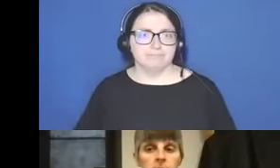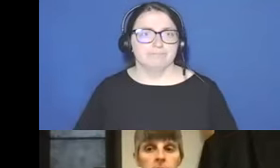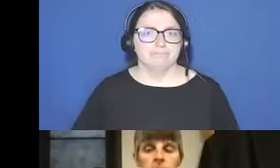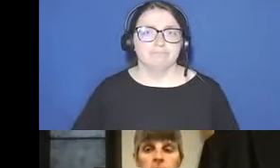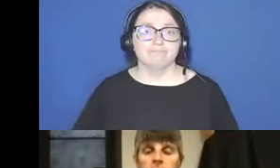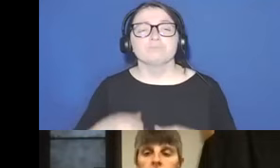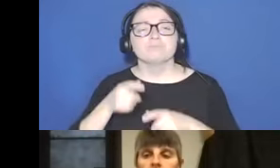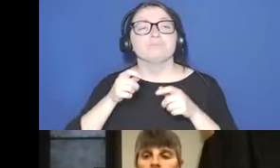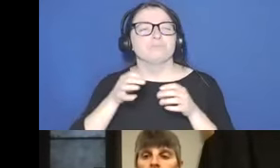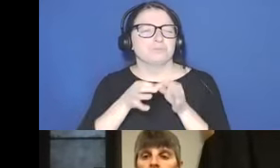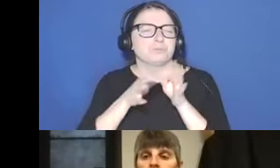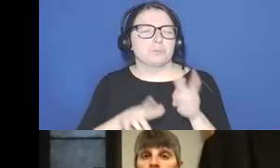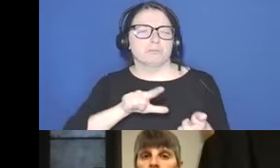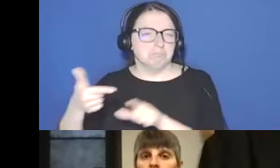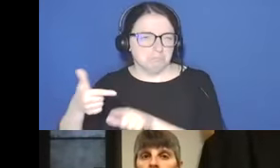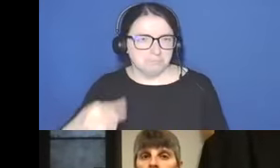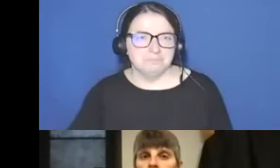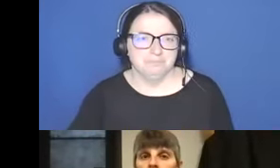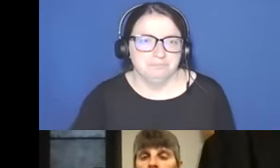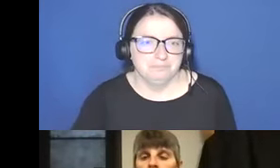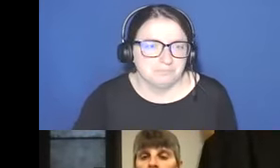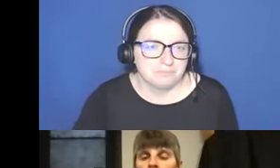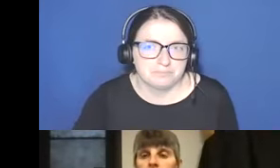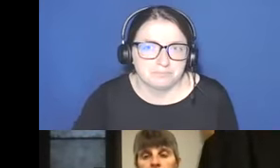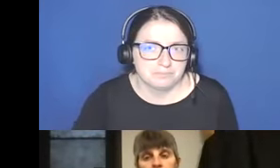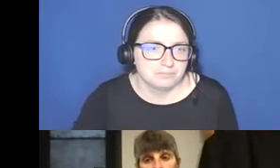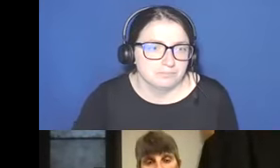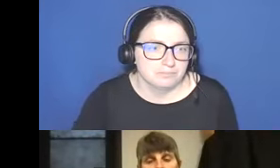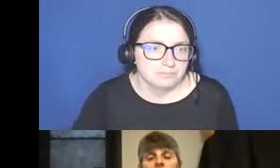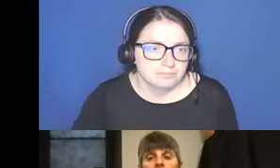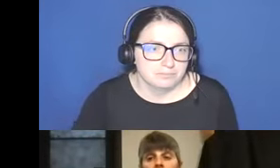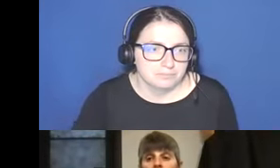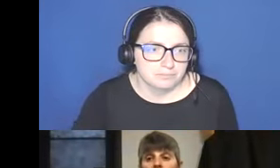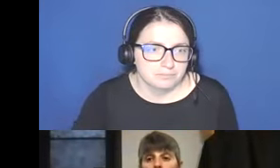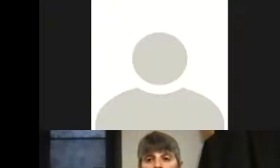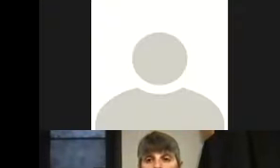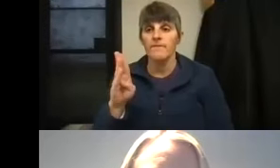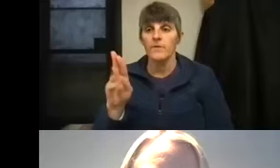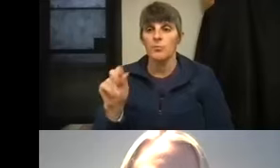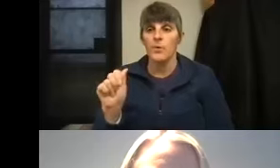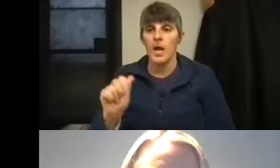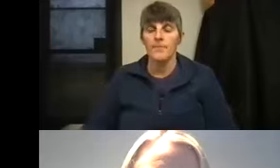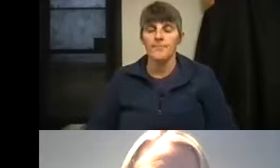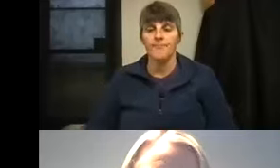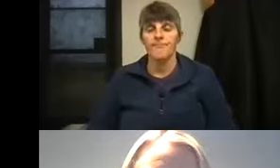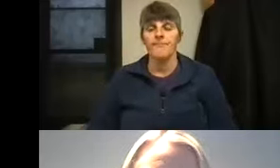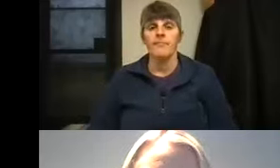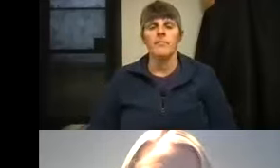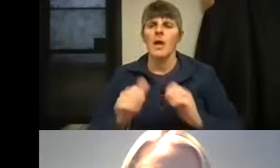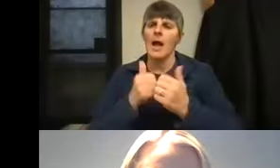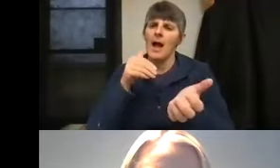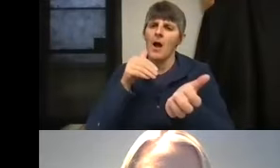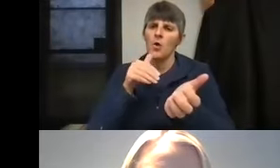Great, thank you, everybody. Our next question is for Brenna. There we go. How can